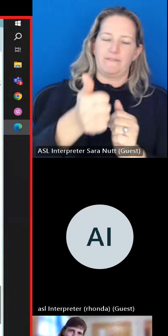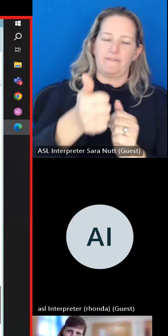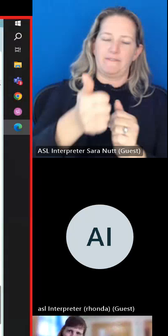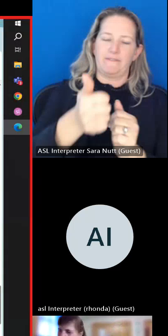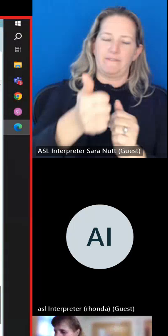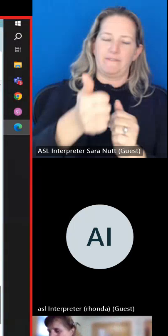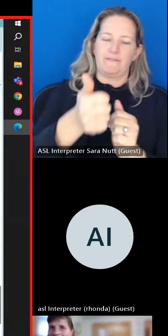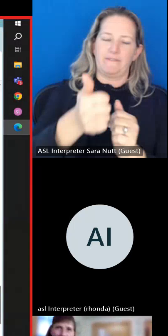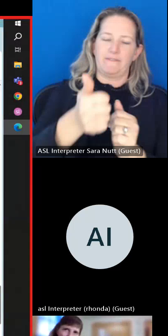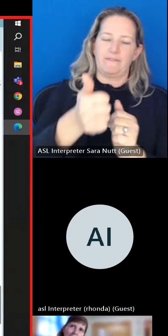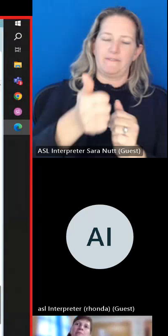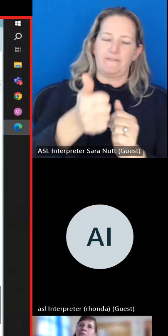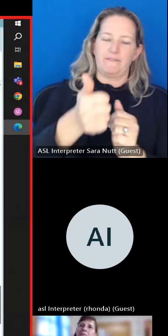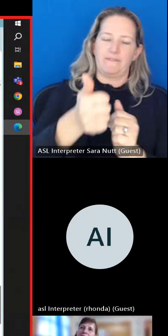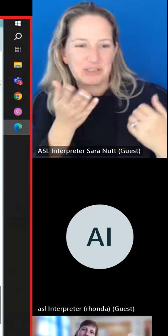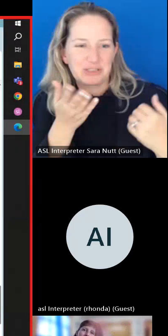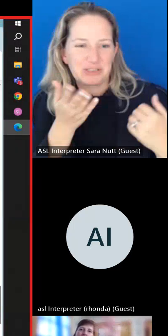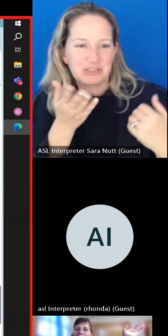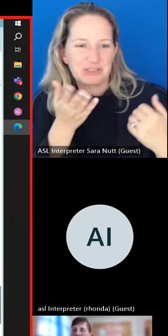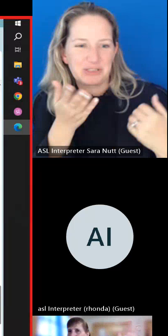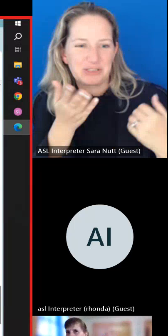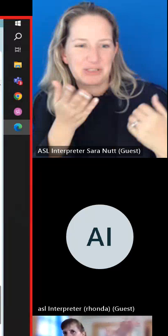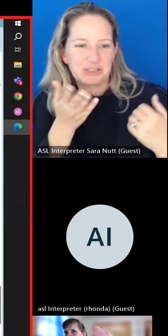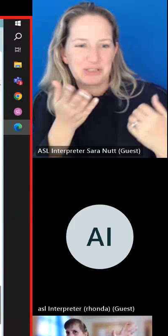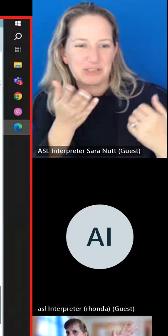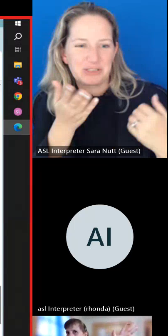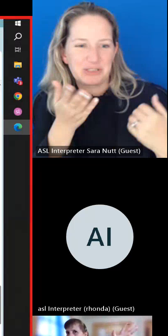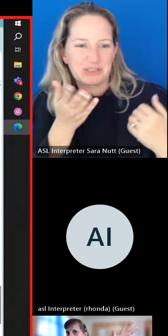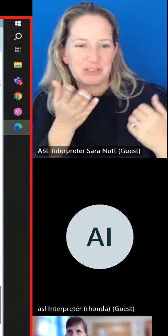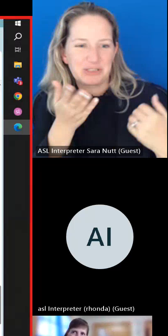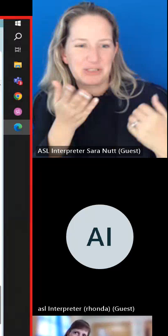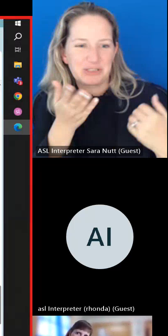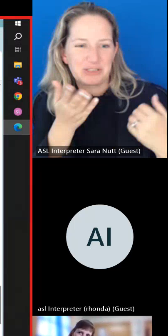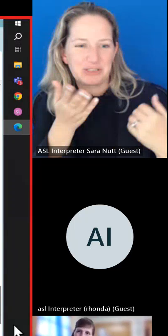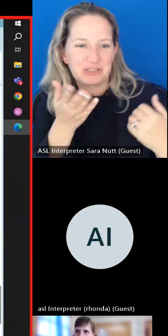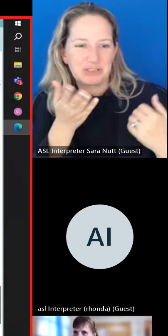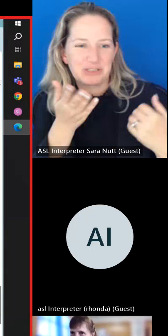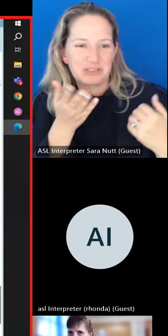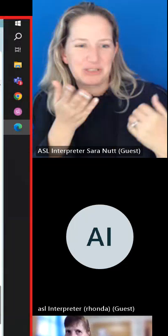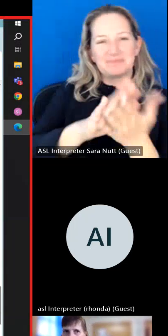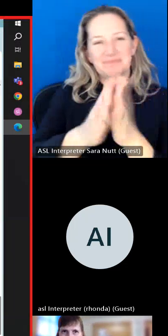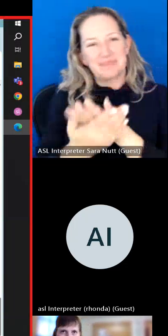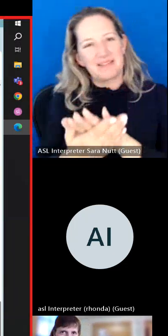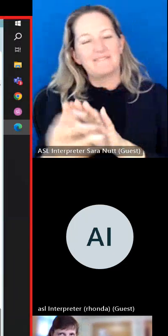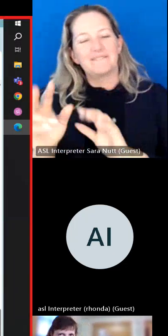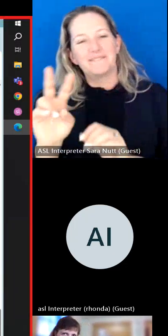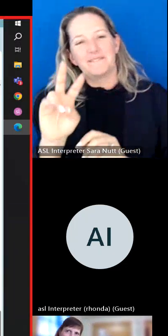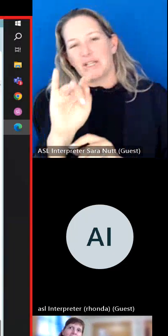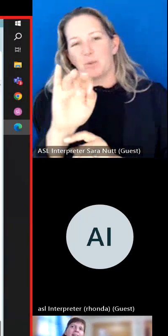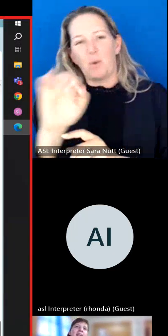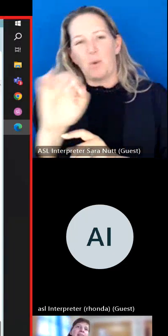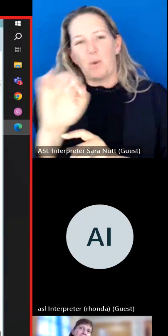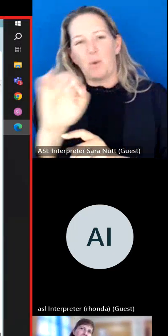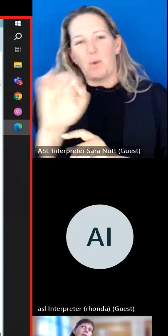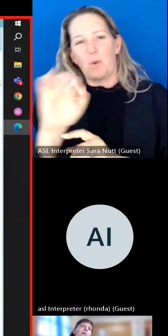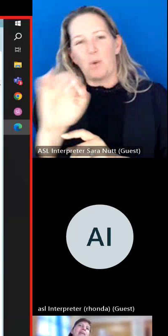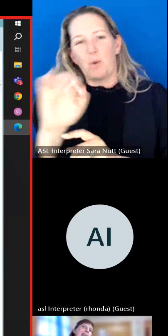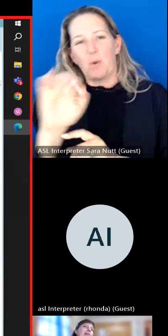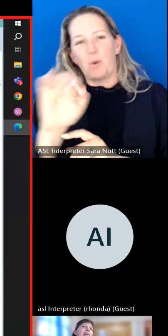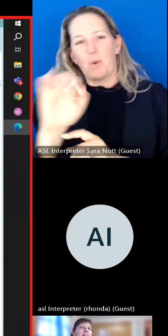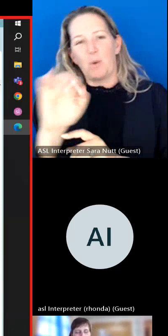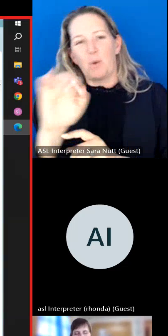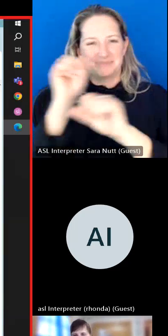you're a visual communicator. This is where we would have ticker tape and bands and fanfare and things like that.